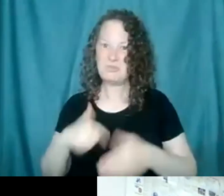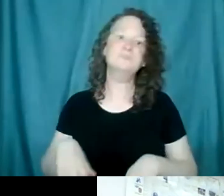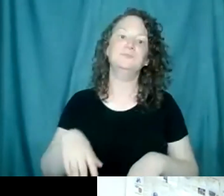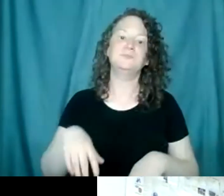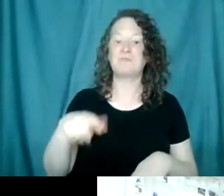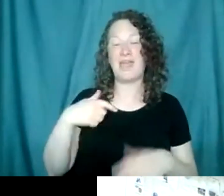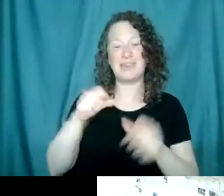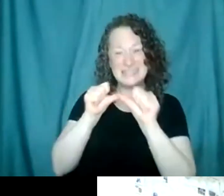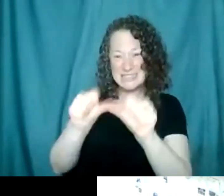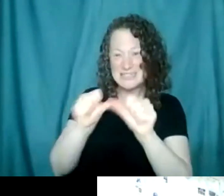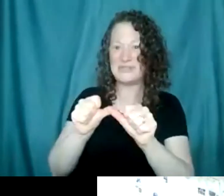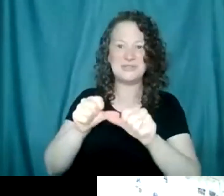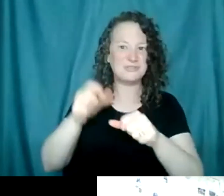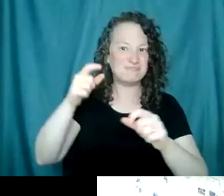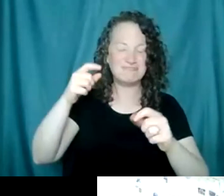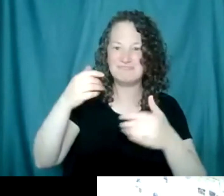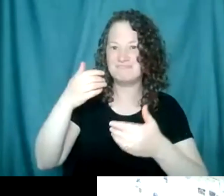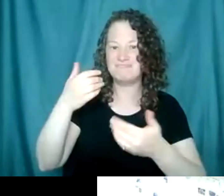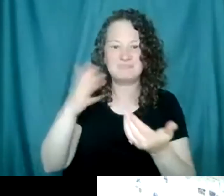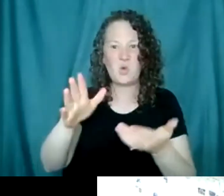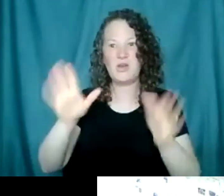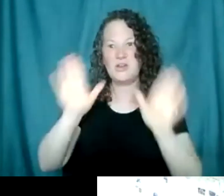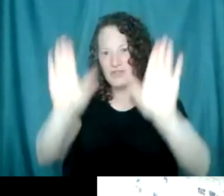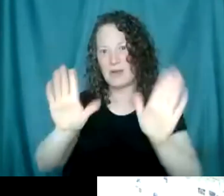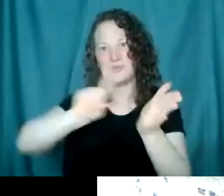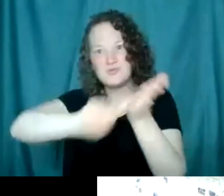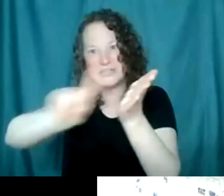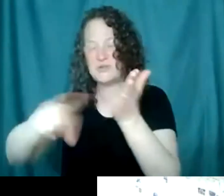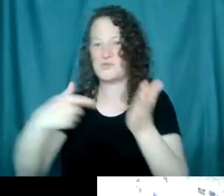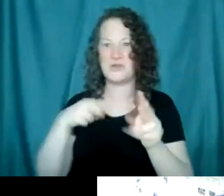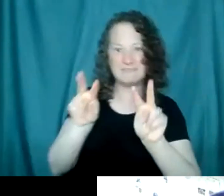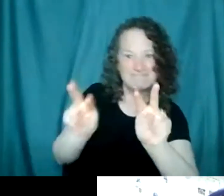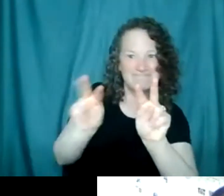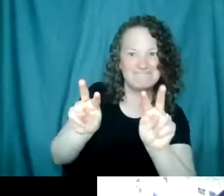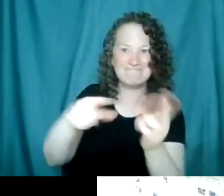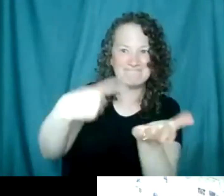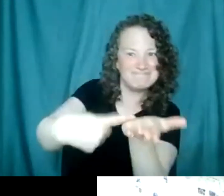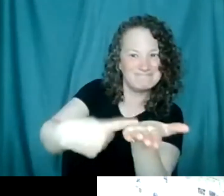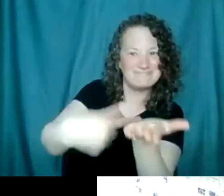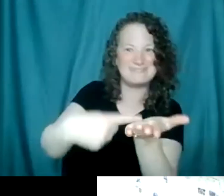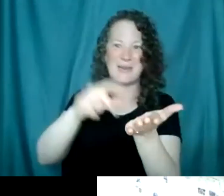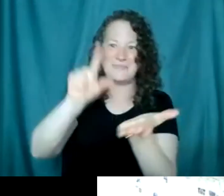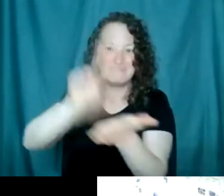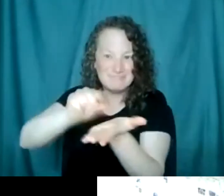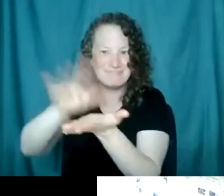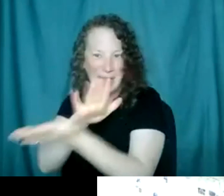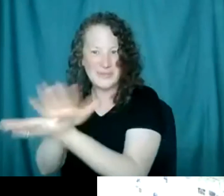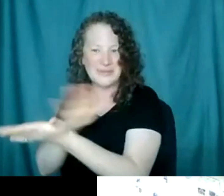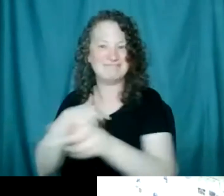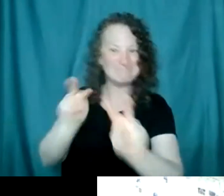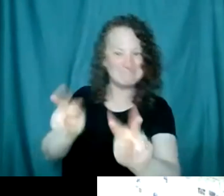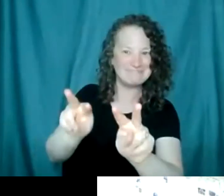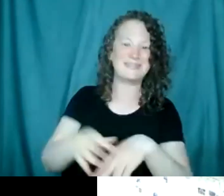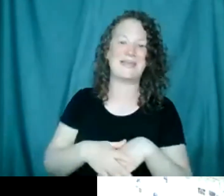incredible things. So we'll all be eagerly awaiting all your publications based on this tiny bit of soil. Before